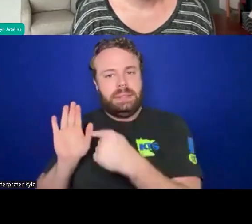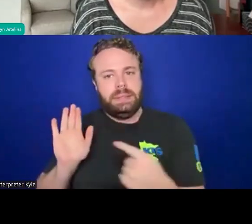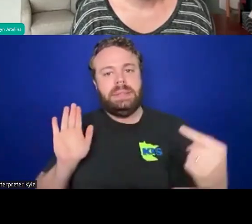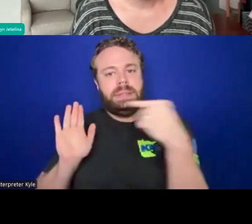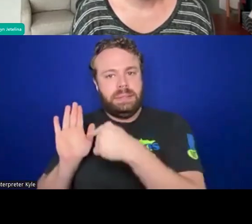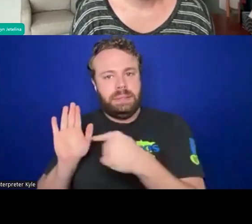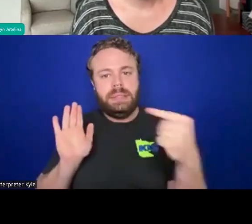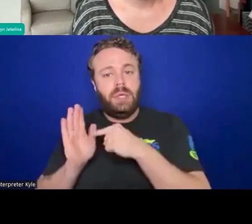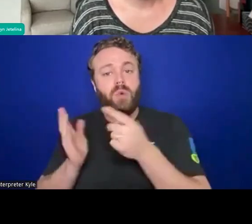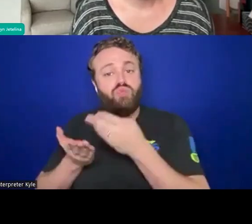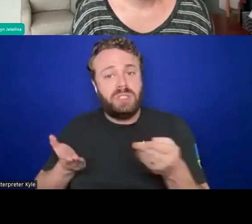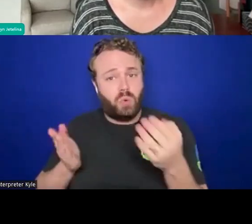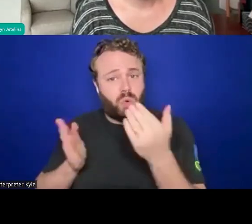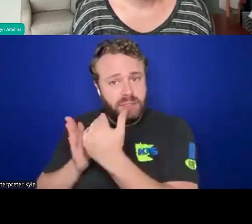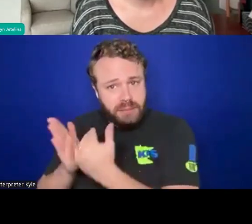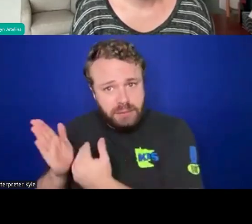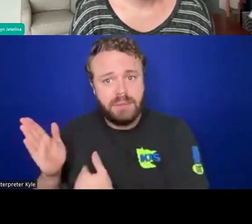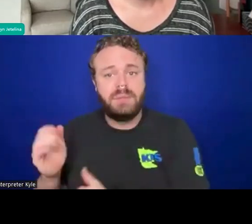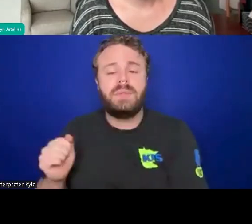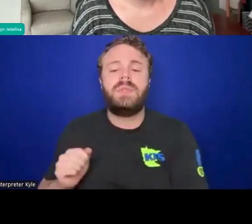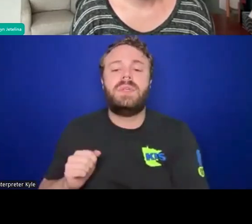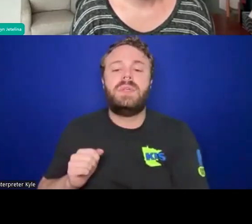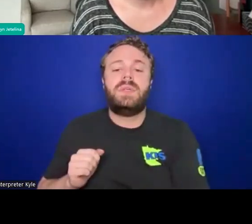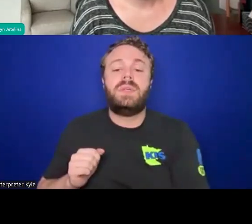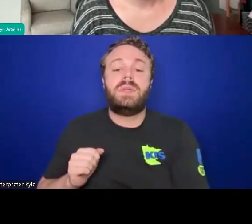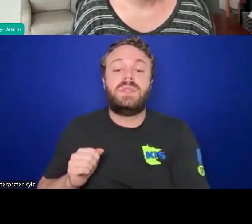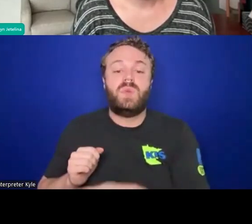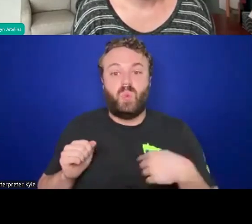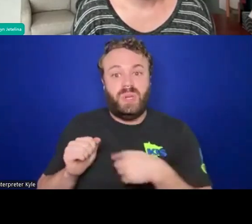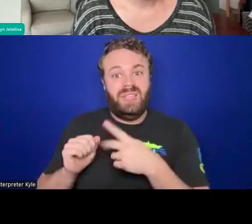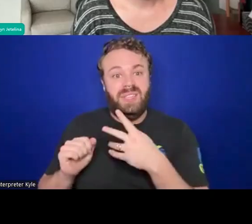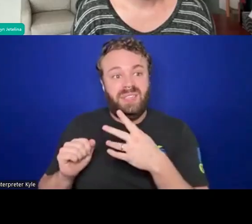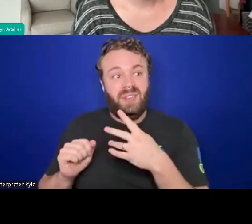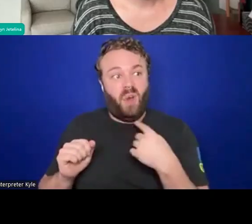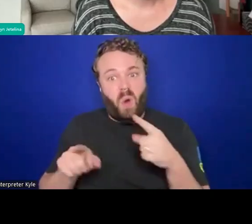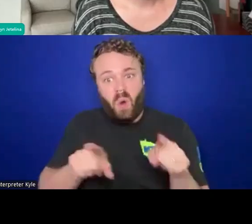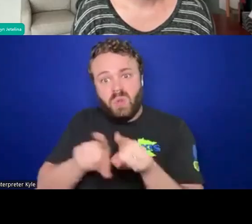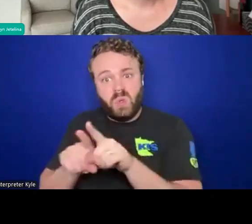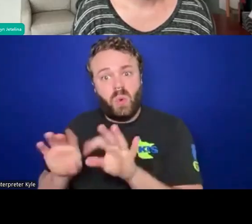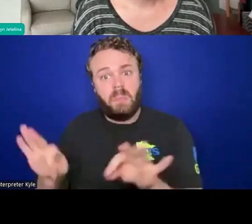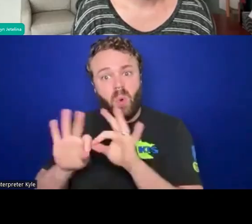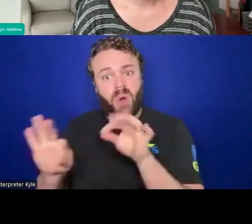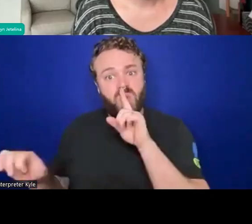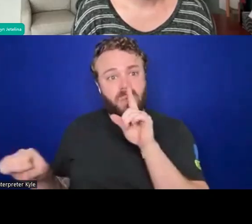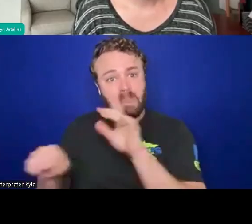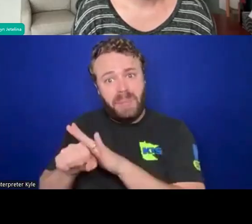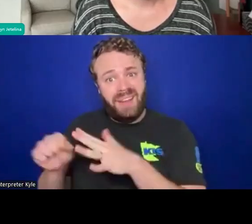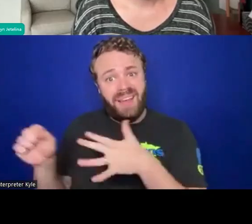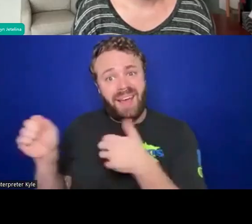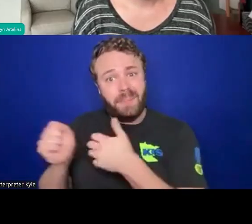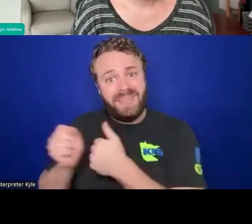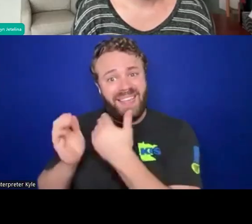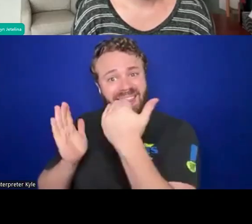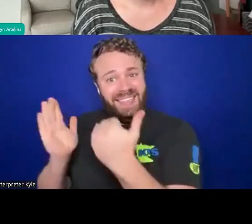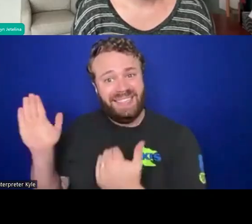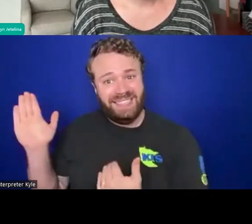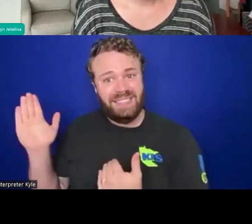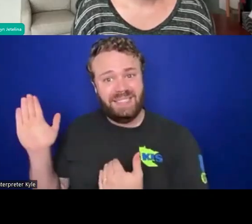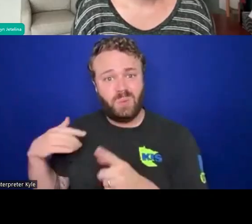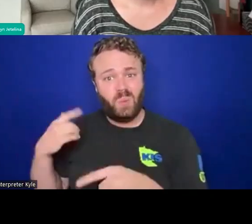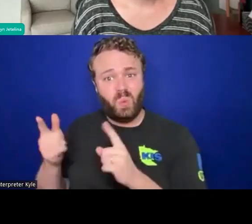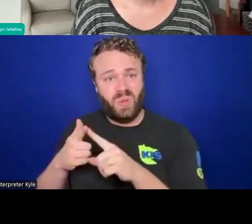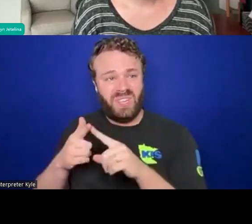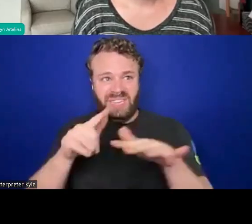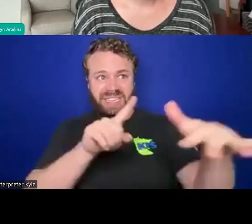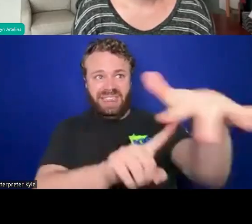are critical, in that we've all committed to update this content as we learn more, as the landscape evolves, but